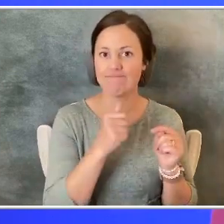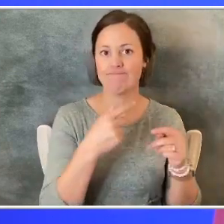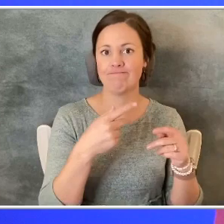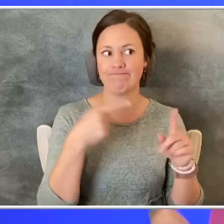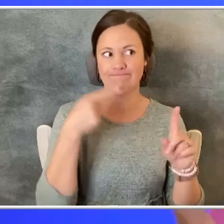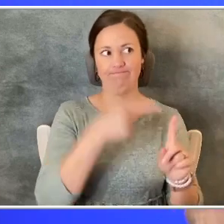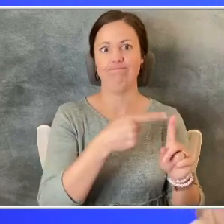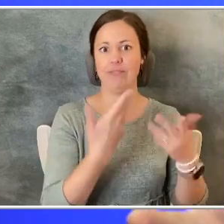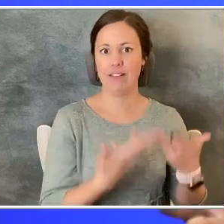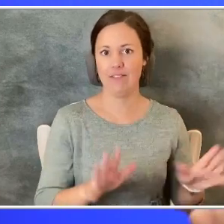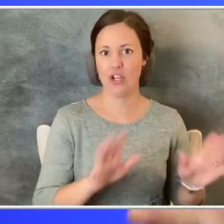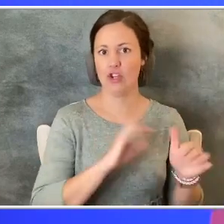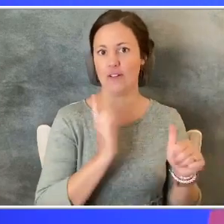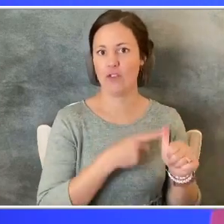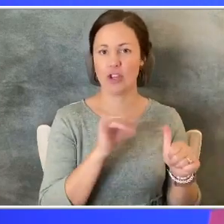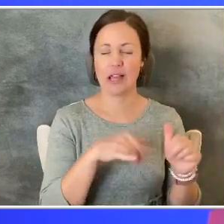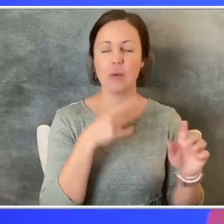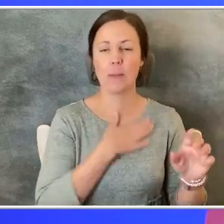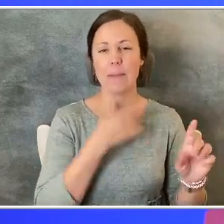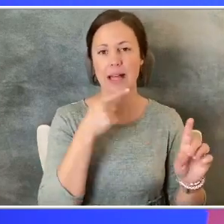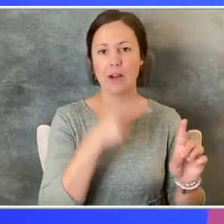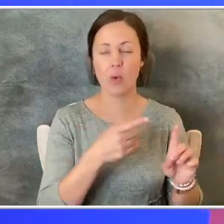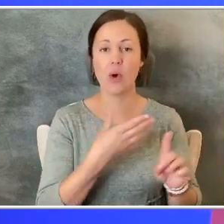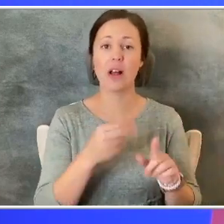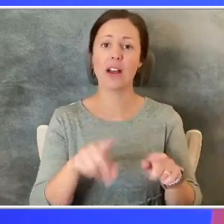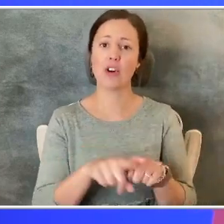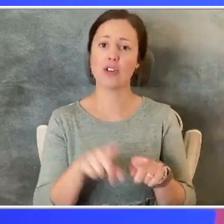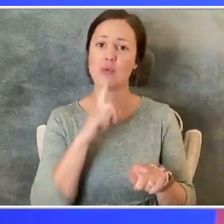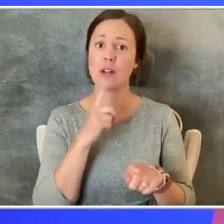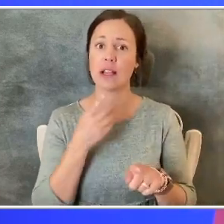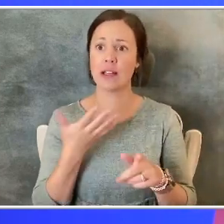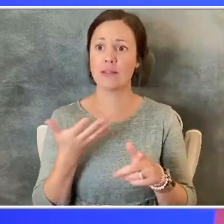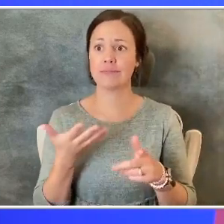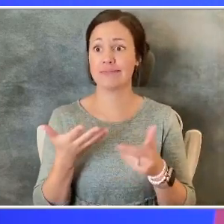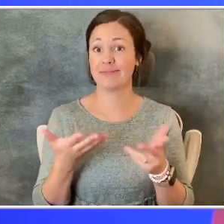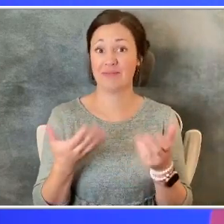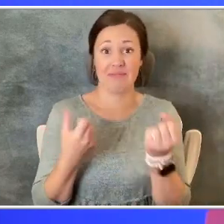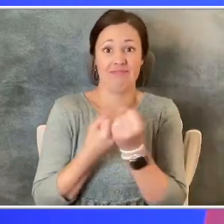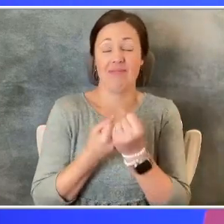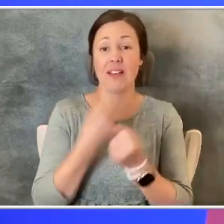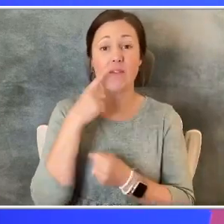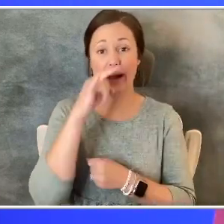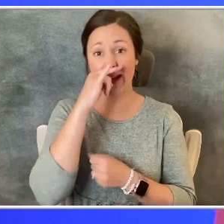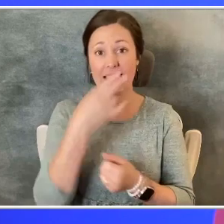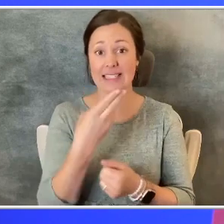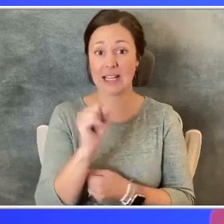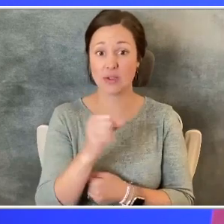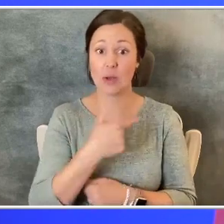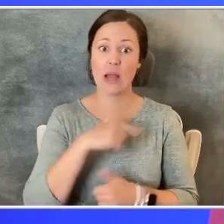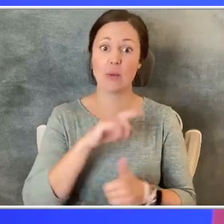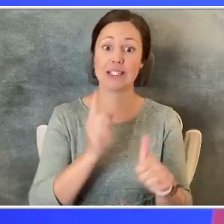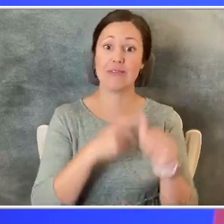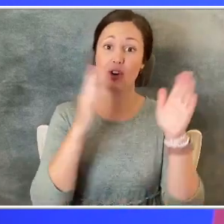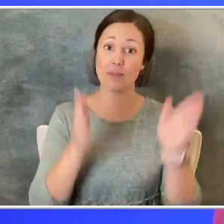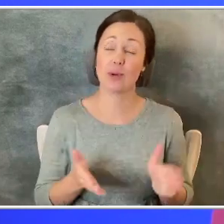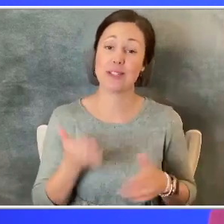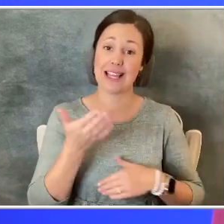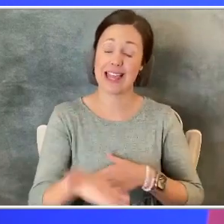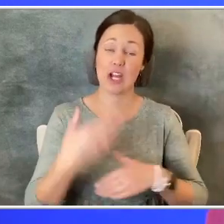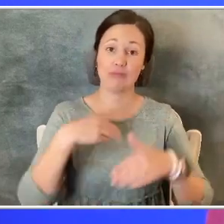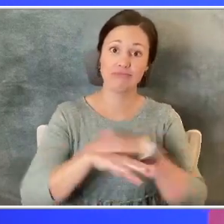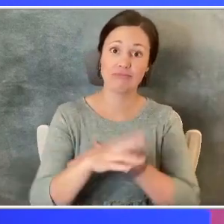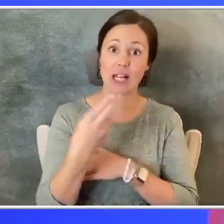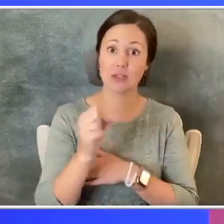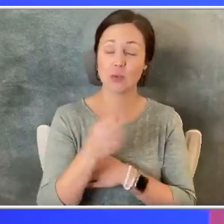there for the kids at the high school, I was the first person you saw when you walked in the high school, and being there for my kids and letting them know I